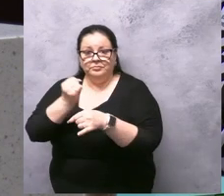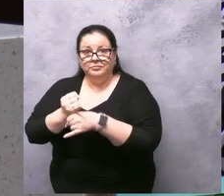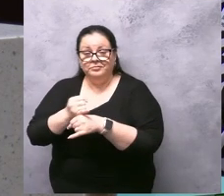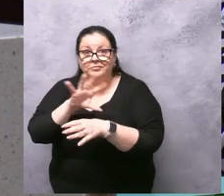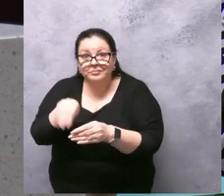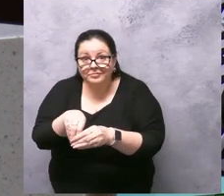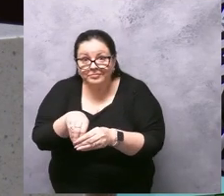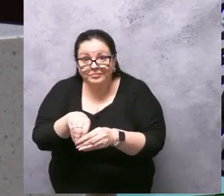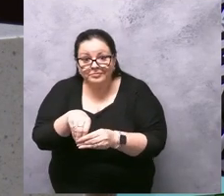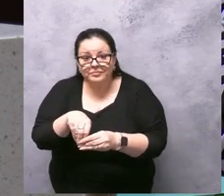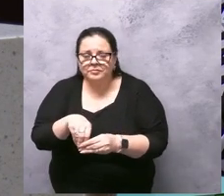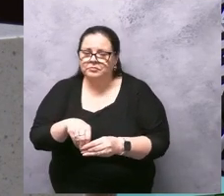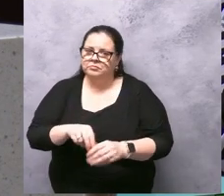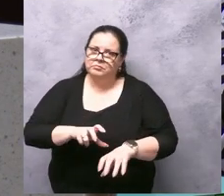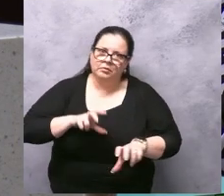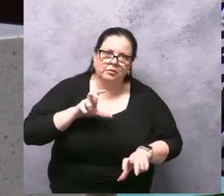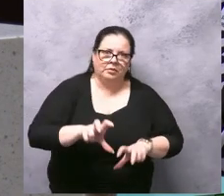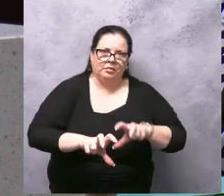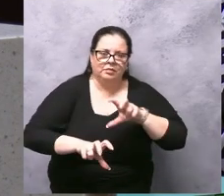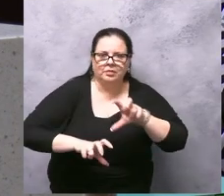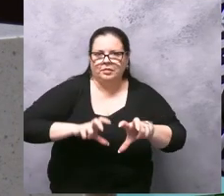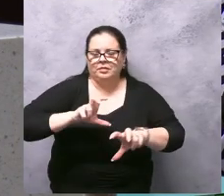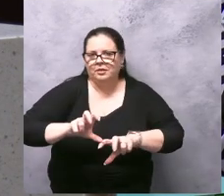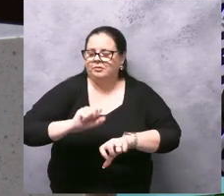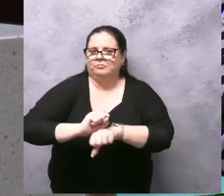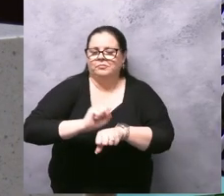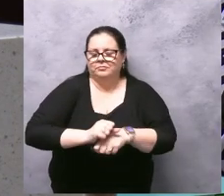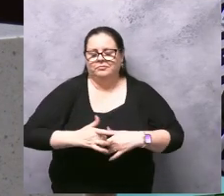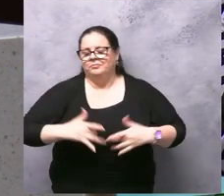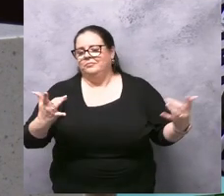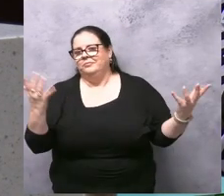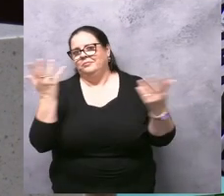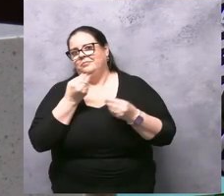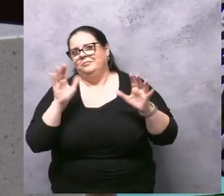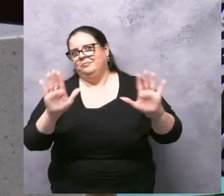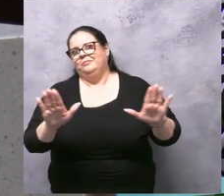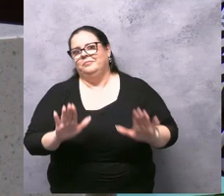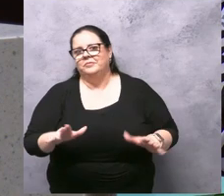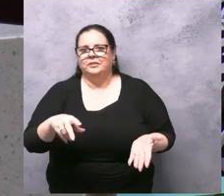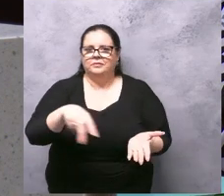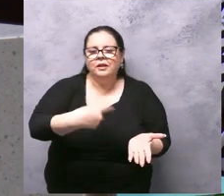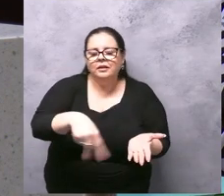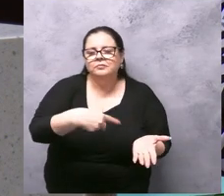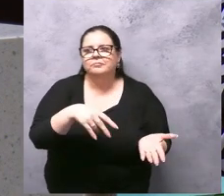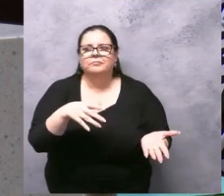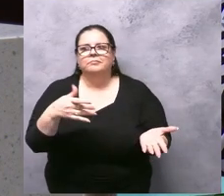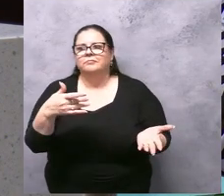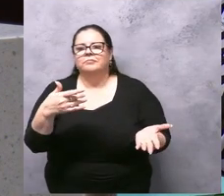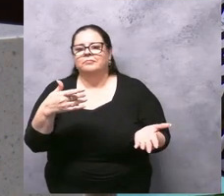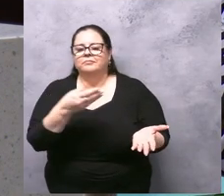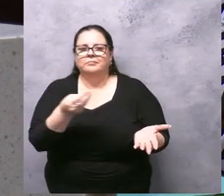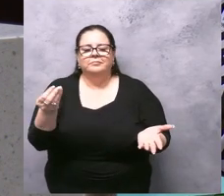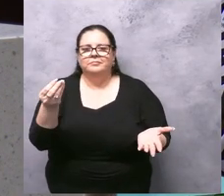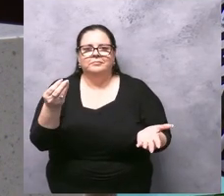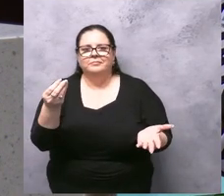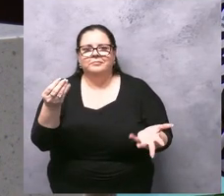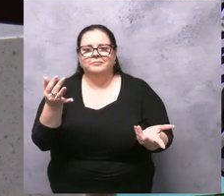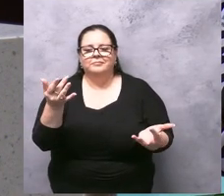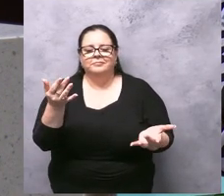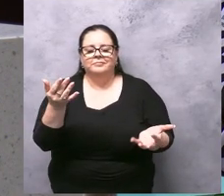on have put a lot of work into that, and it is a fabulous presentation of dance and of